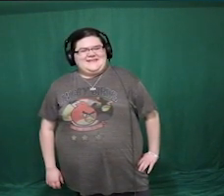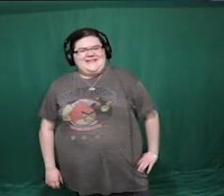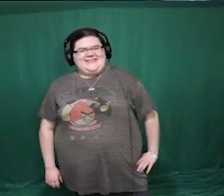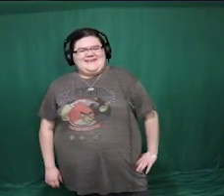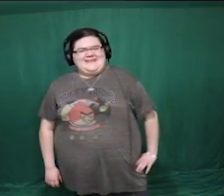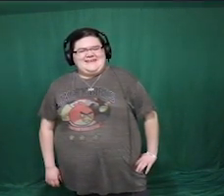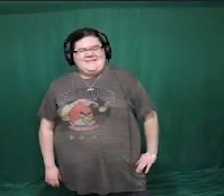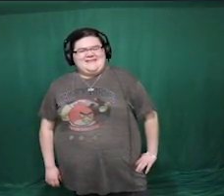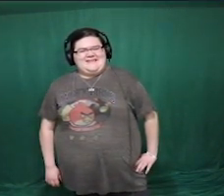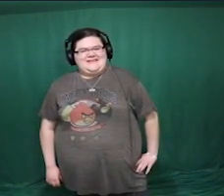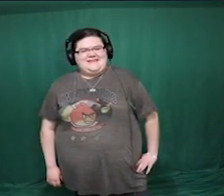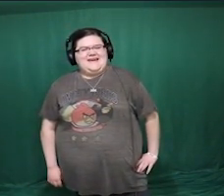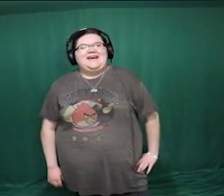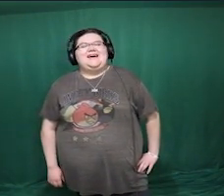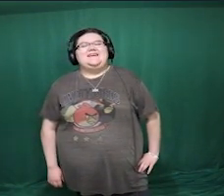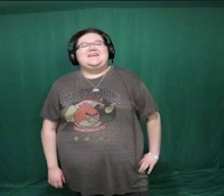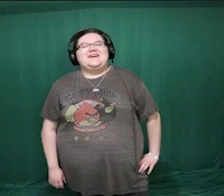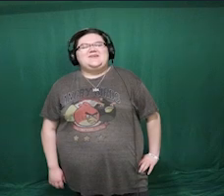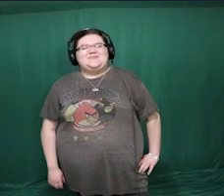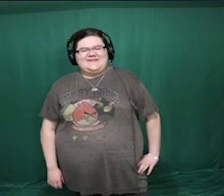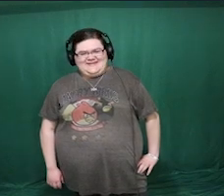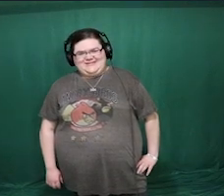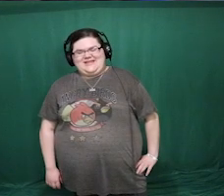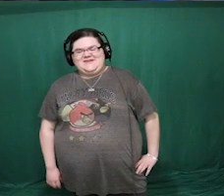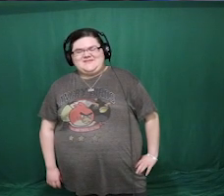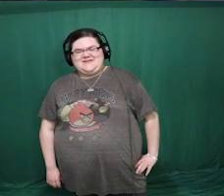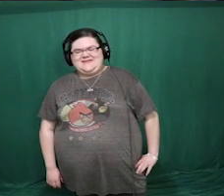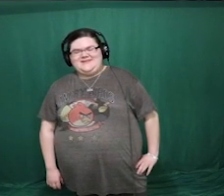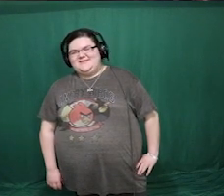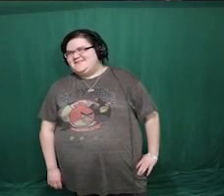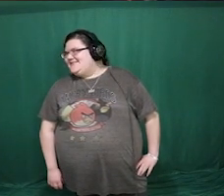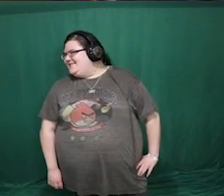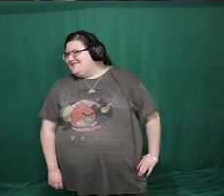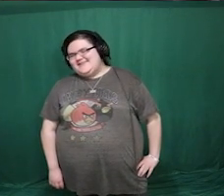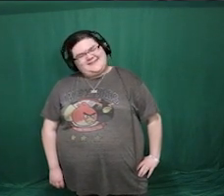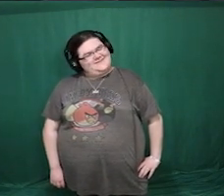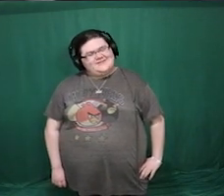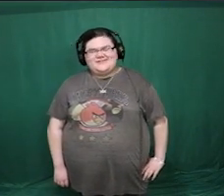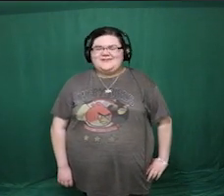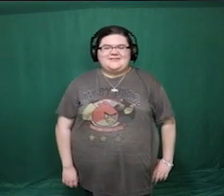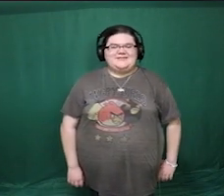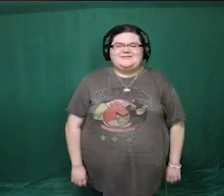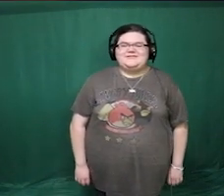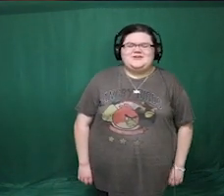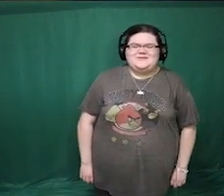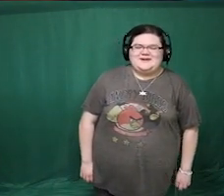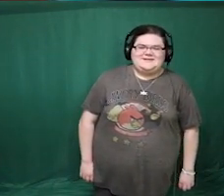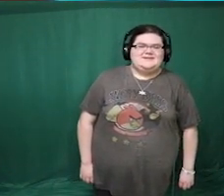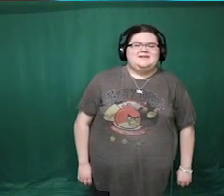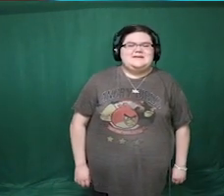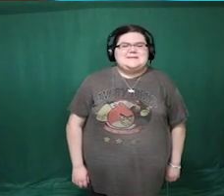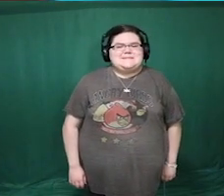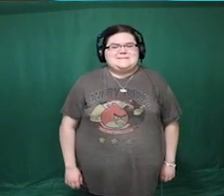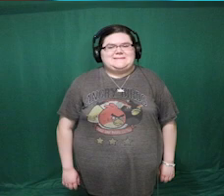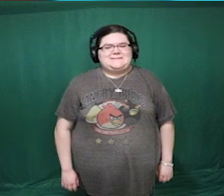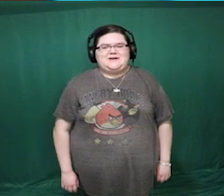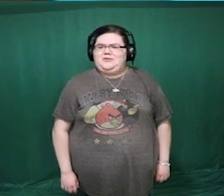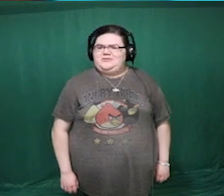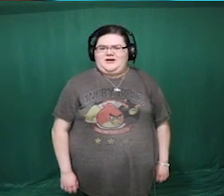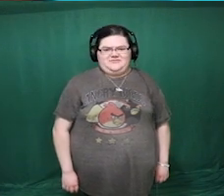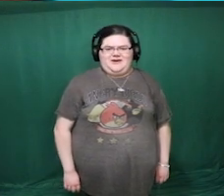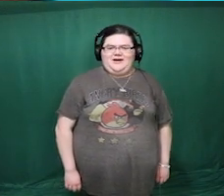Is this the one that I think it is? Yep, it's that one. Oh god, I suck at this one so bad.